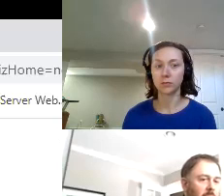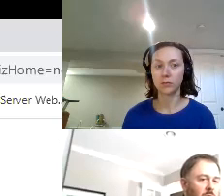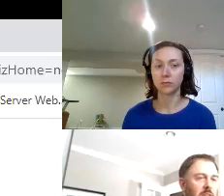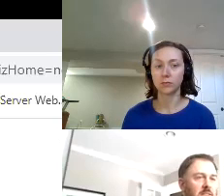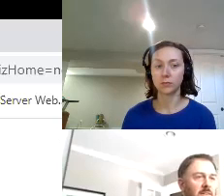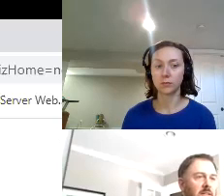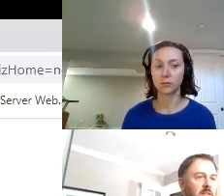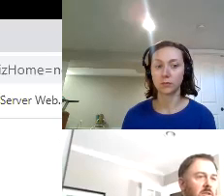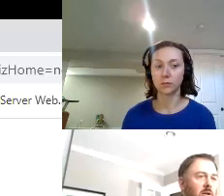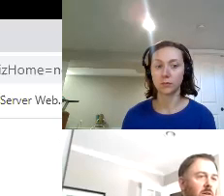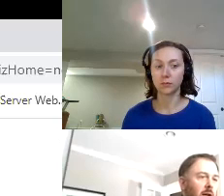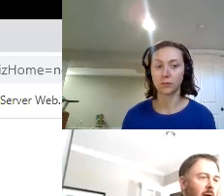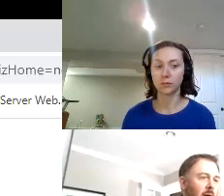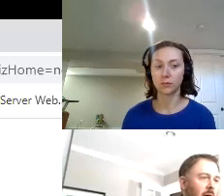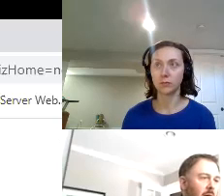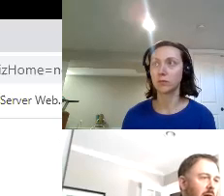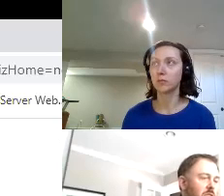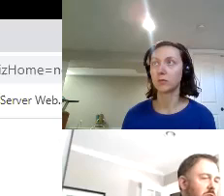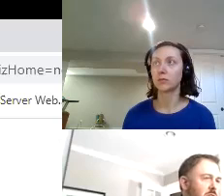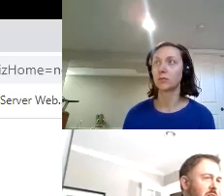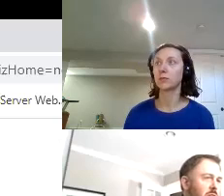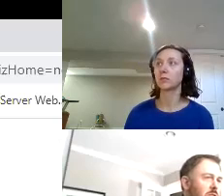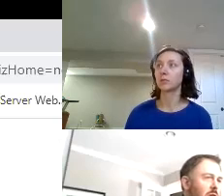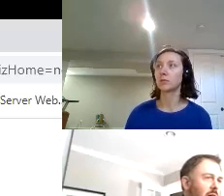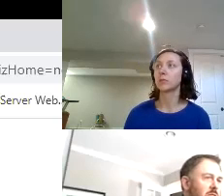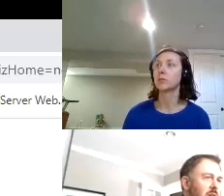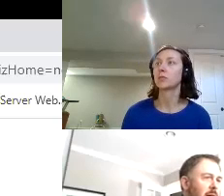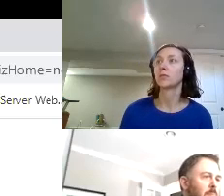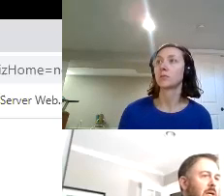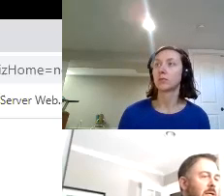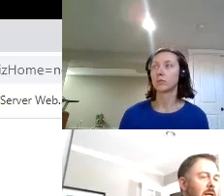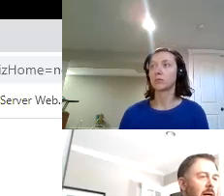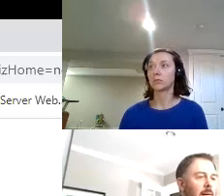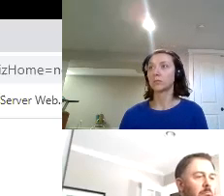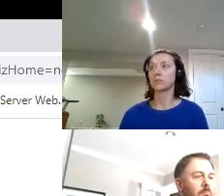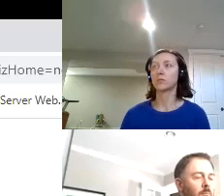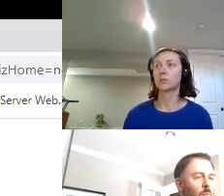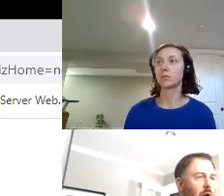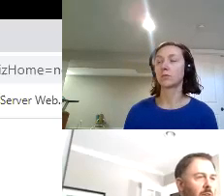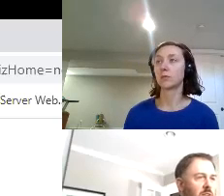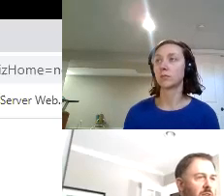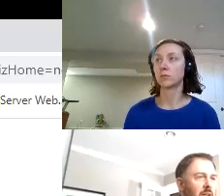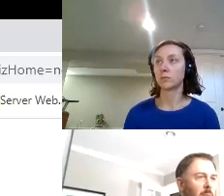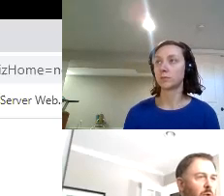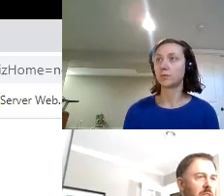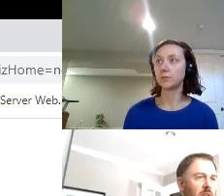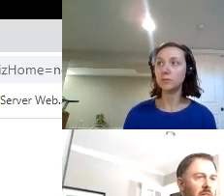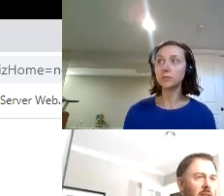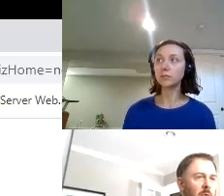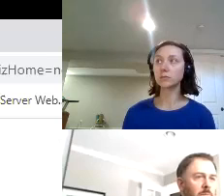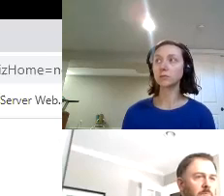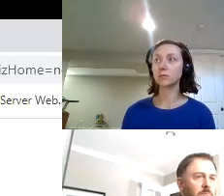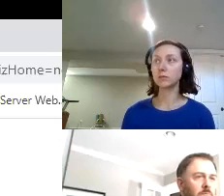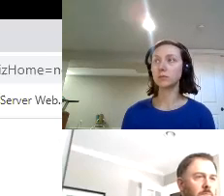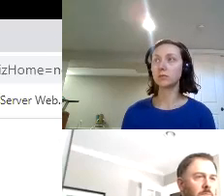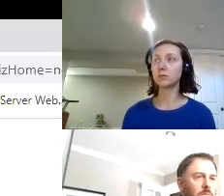in 2017. So you can look across jurisdictions, across time, where those different data points are